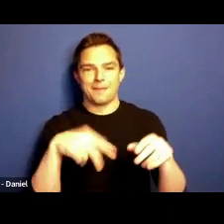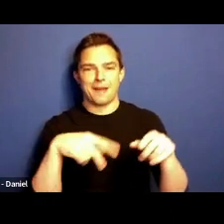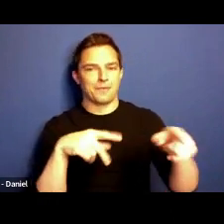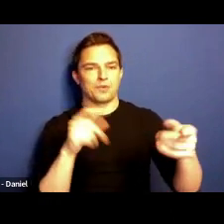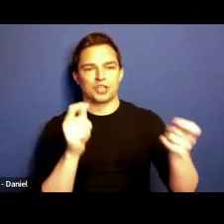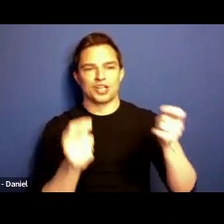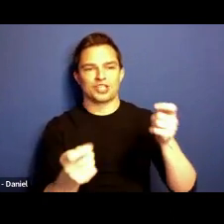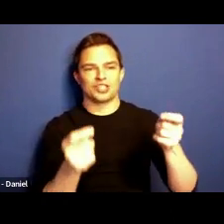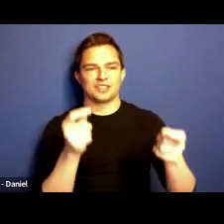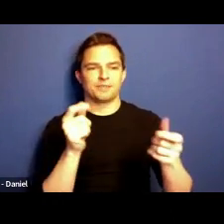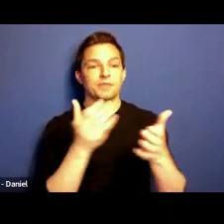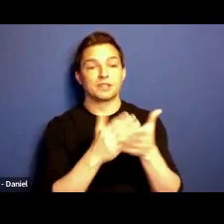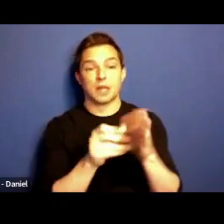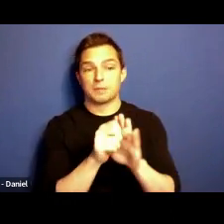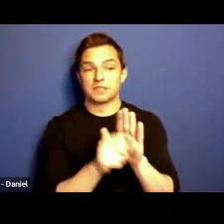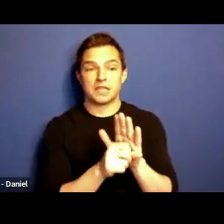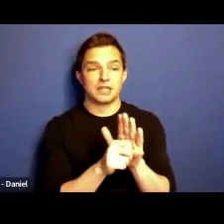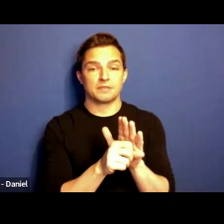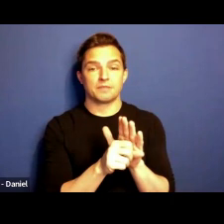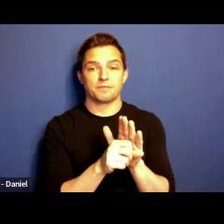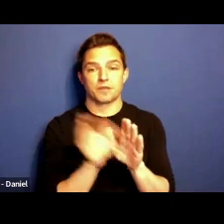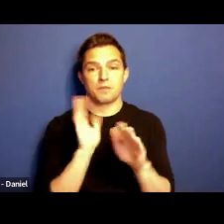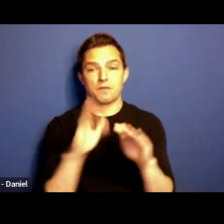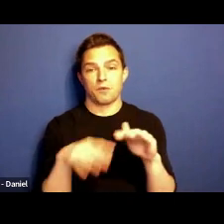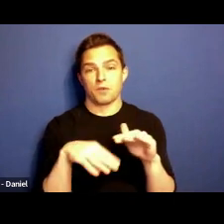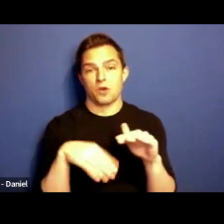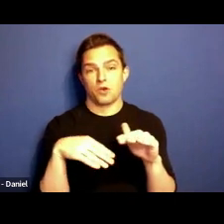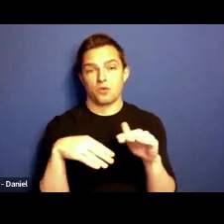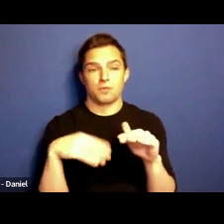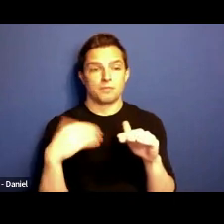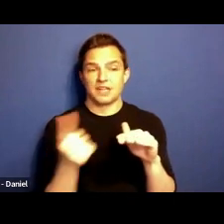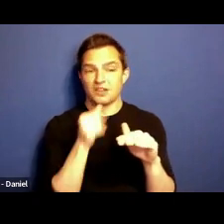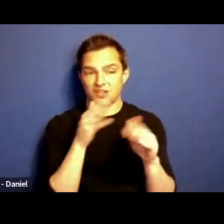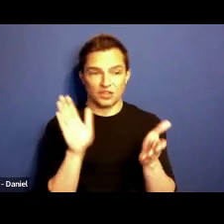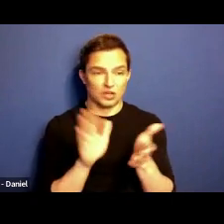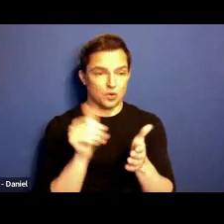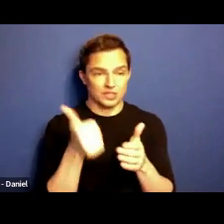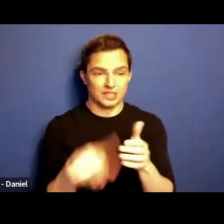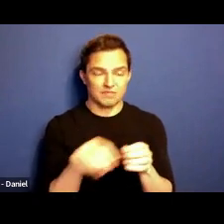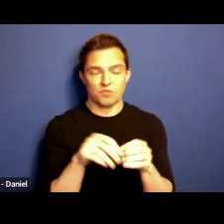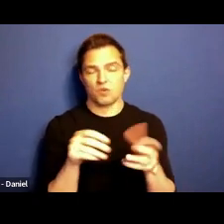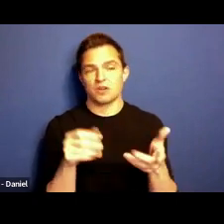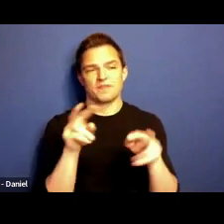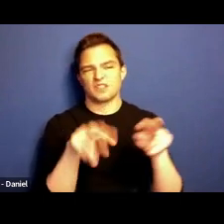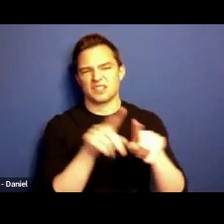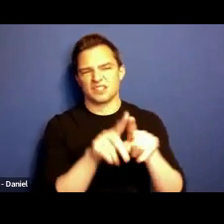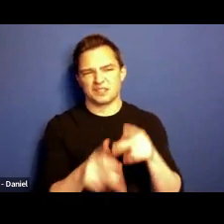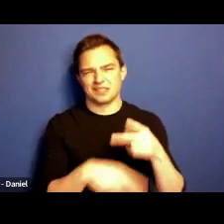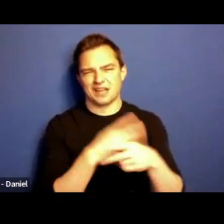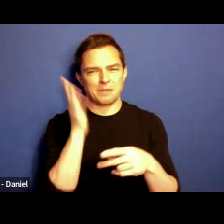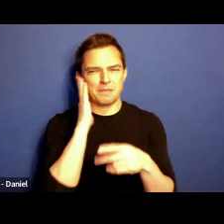Some of the states that were the lowest before are no longer the lowest when you look at all types of beds that are